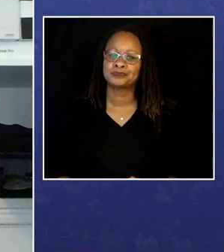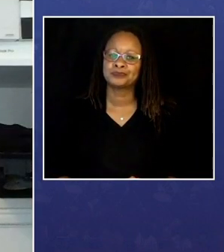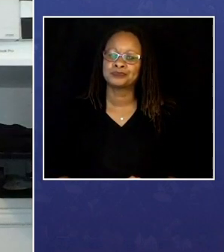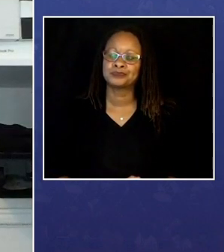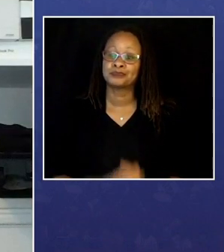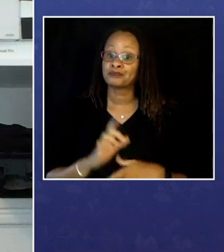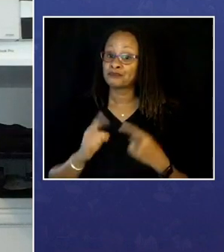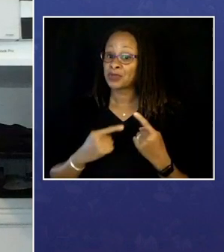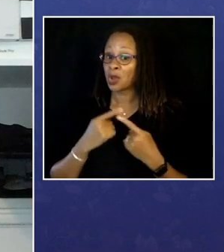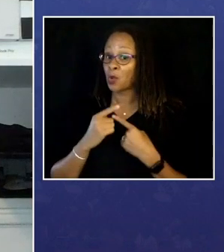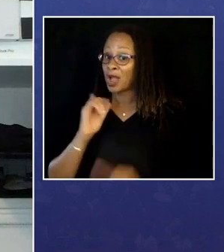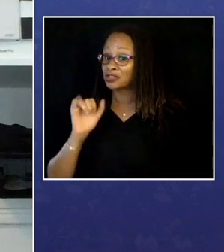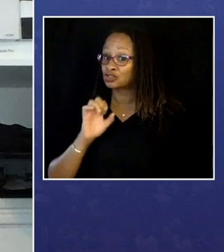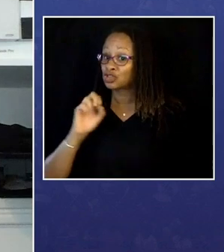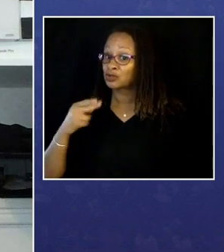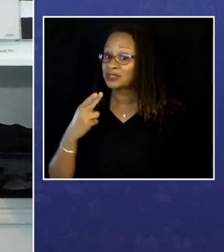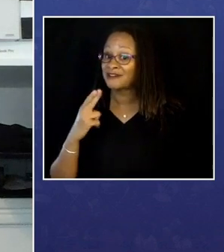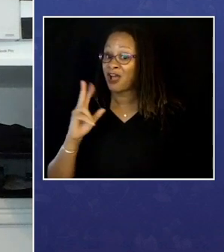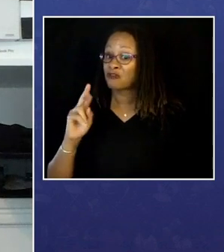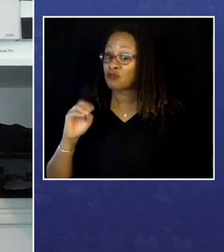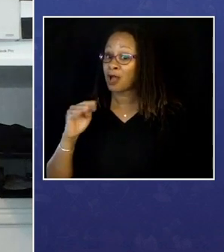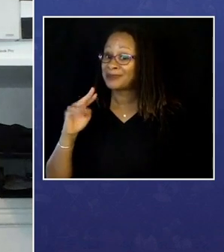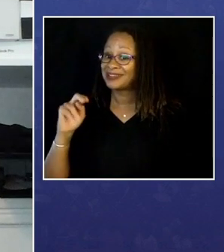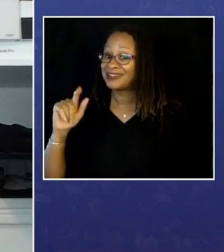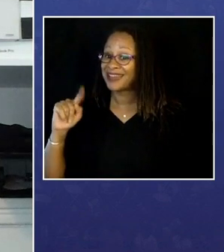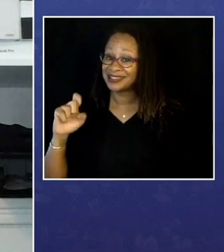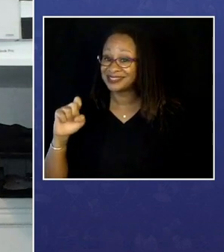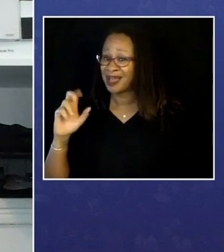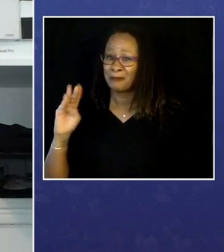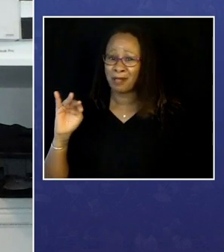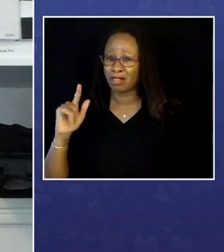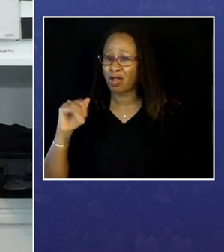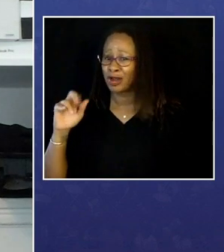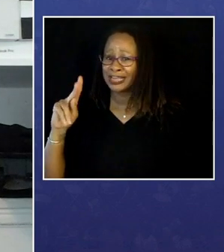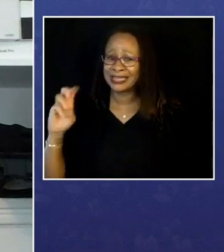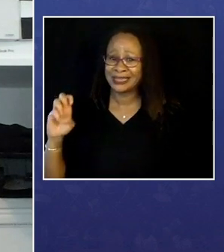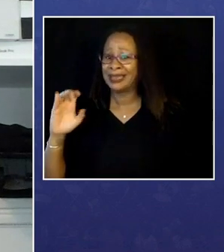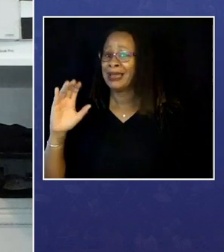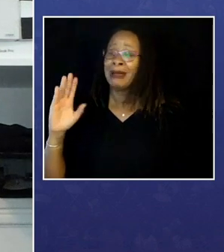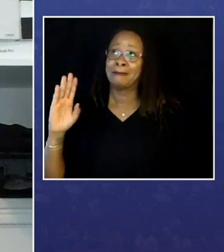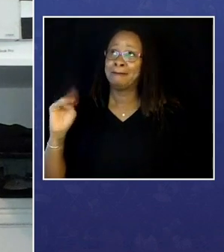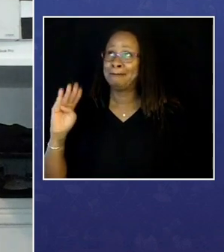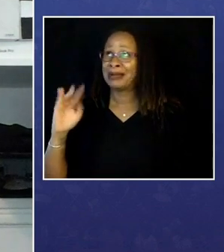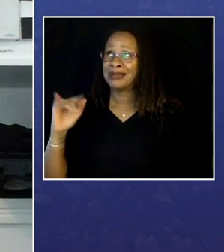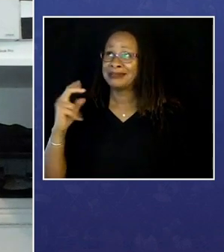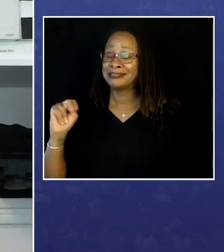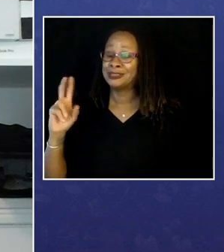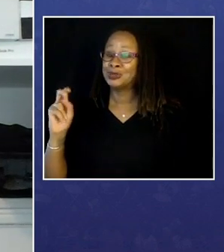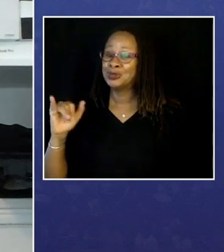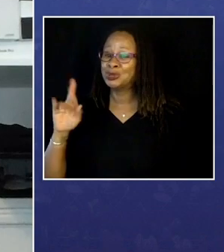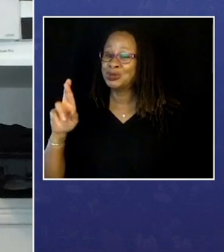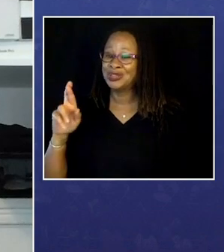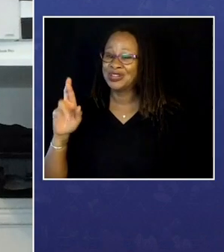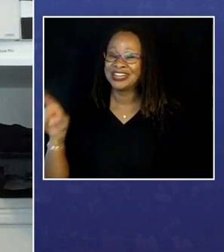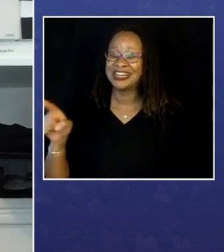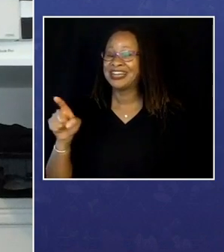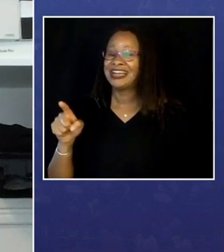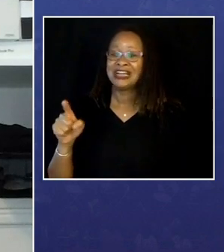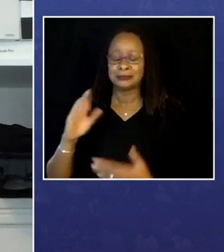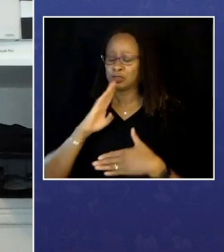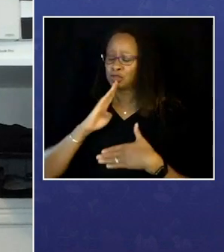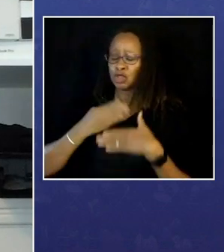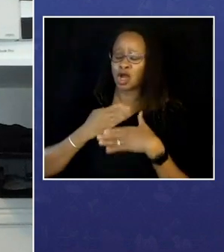When Joseph Robinette Malarkey Biden Jr., the Delaware darling, the vaunted